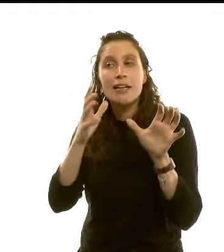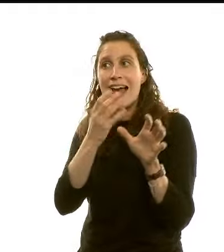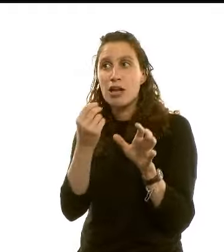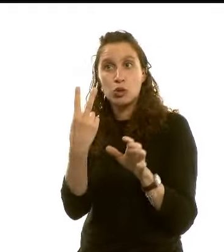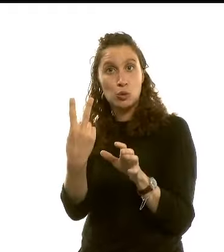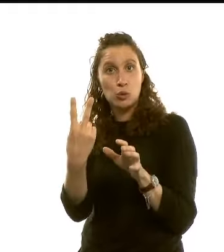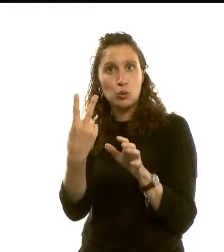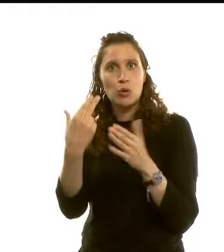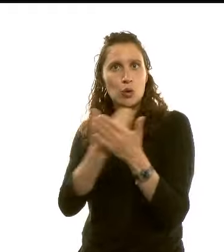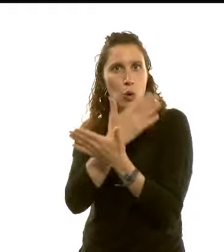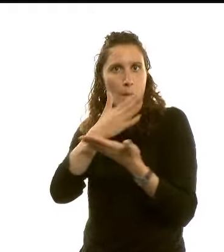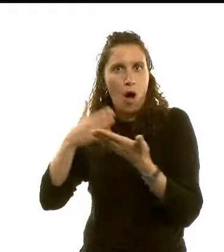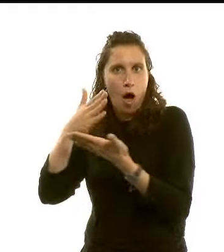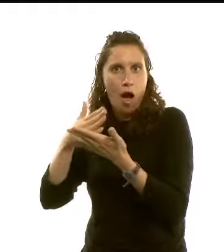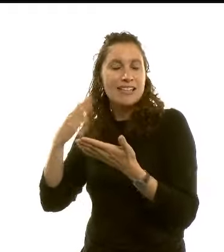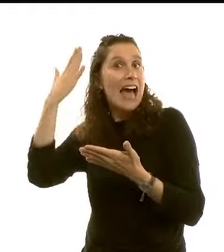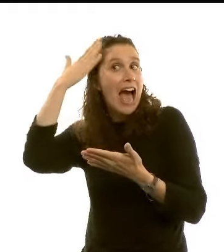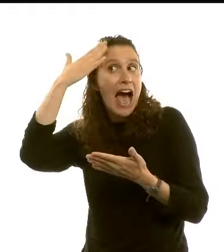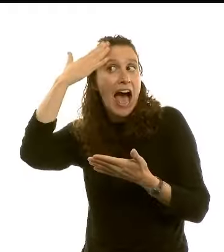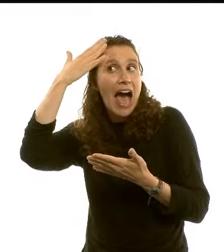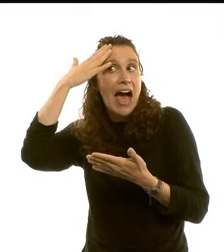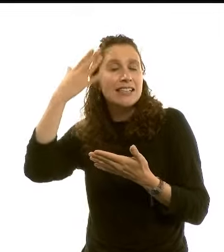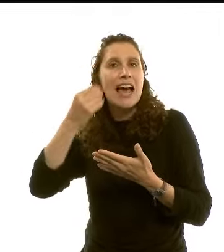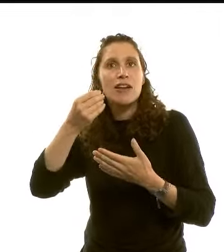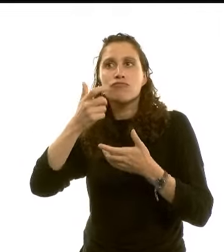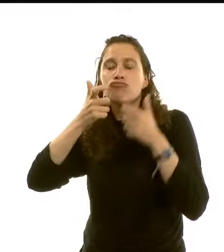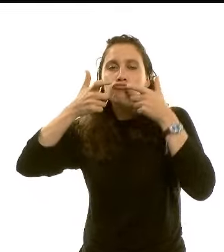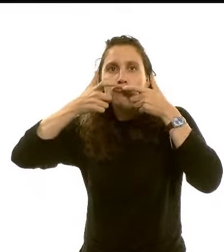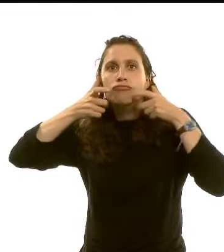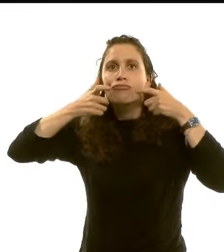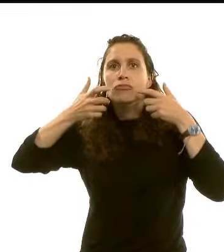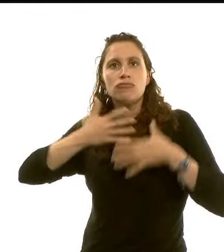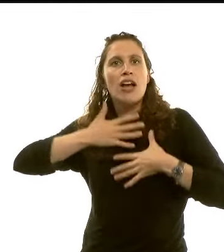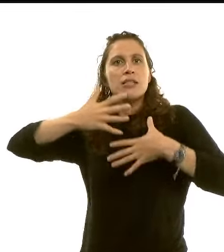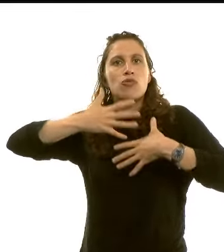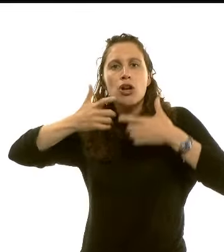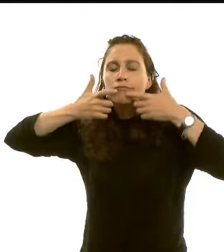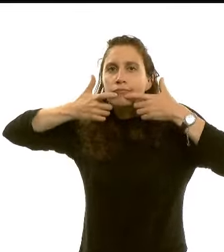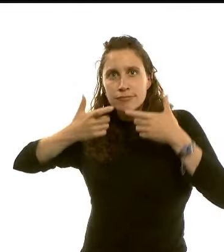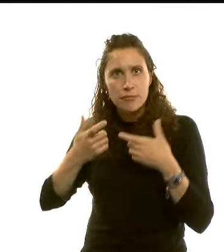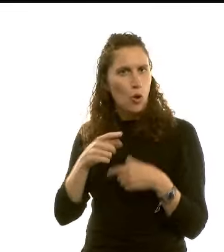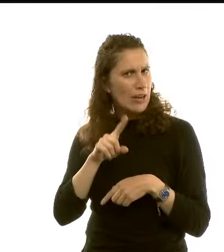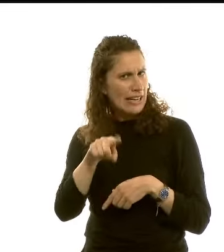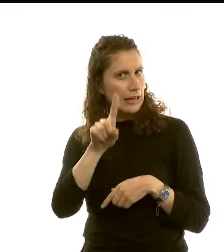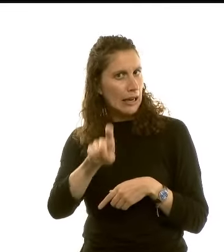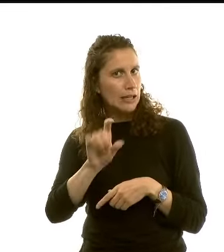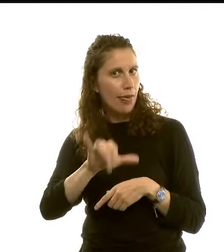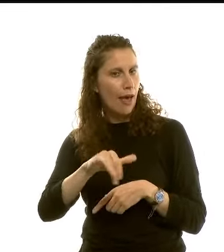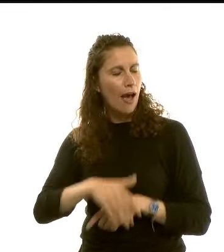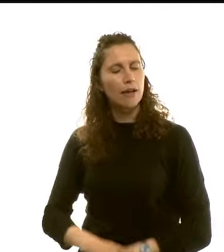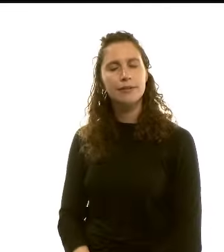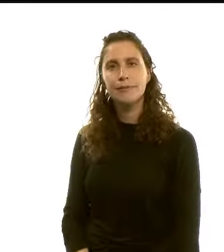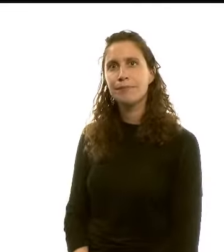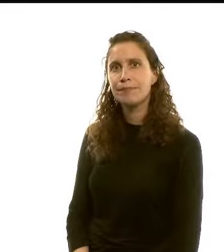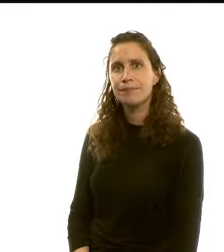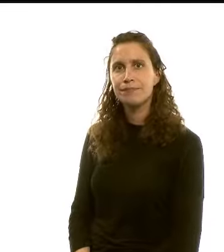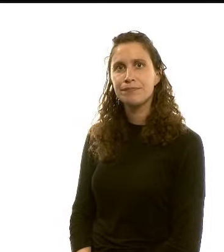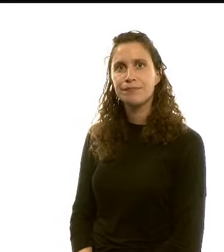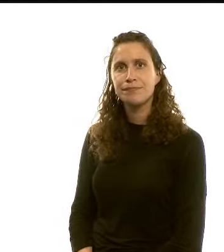2 brand new elements, both his hat and his respirator, brand new in this set. Yeah, he needs the respirator. Oh, yeah, yeah. Come on.